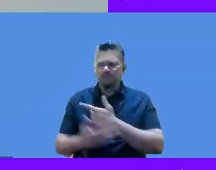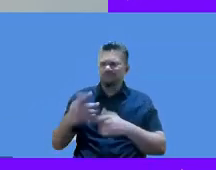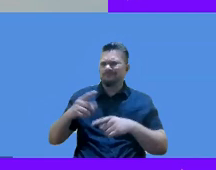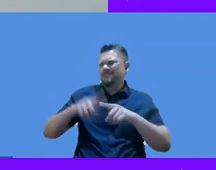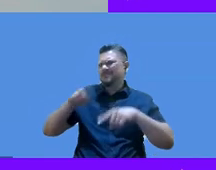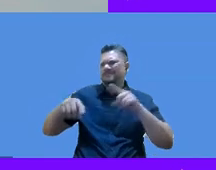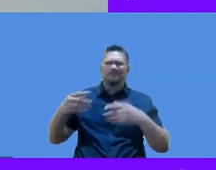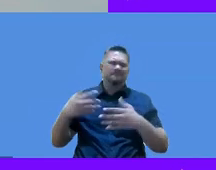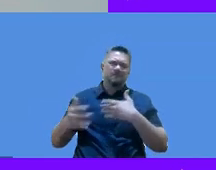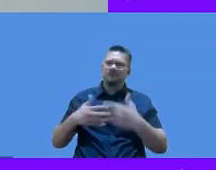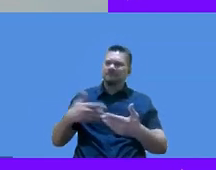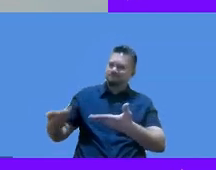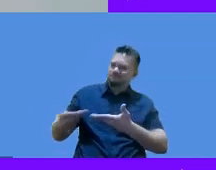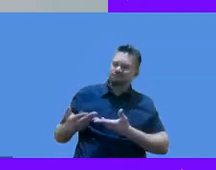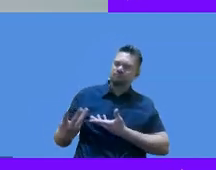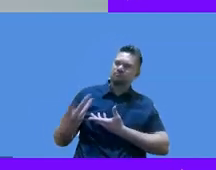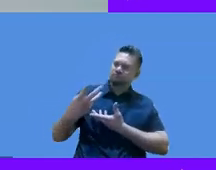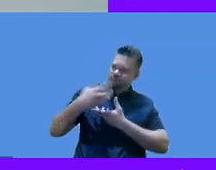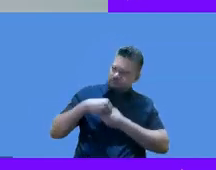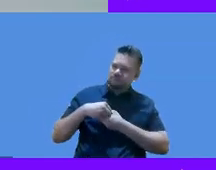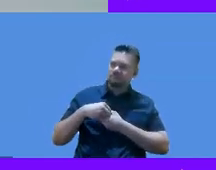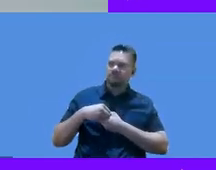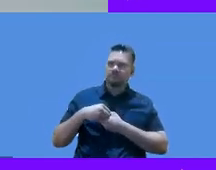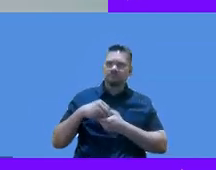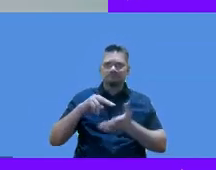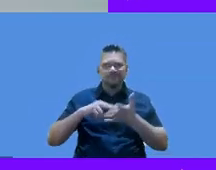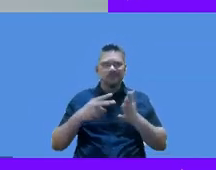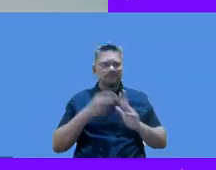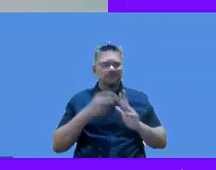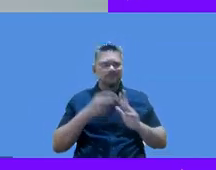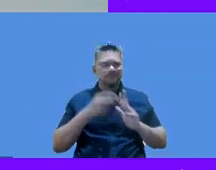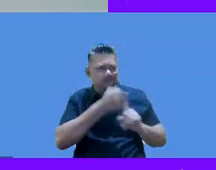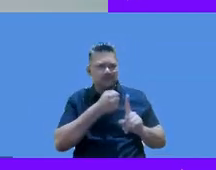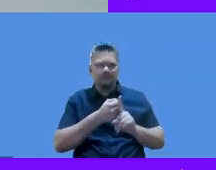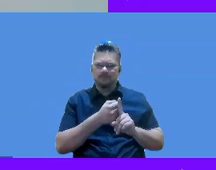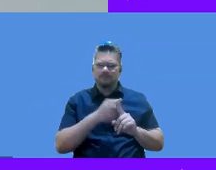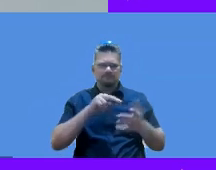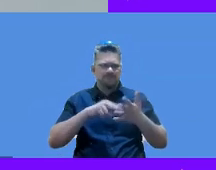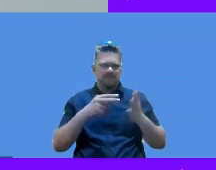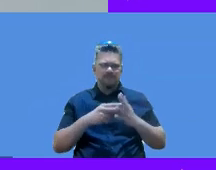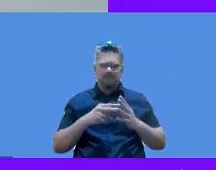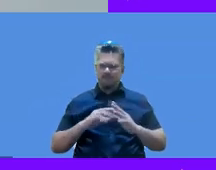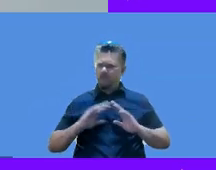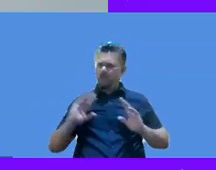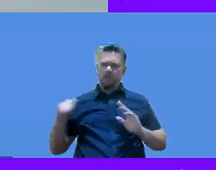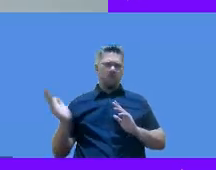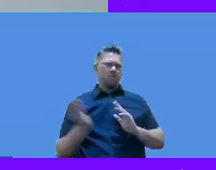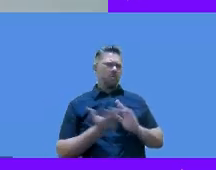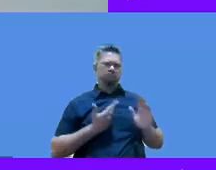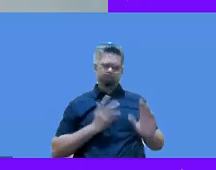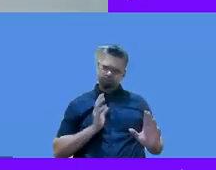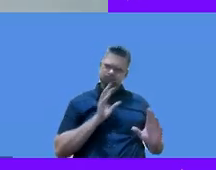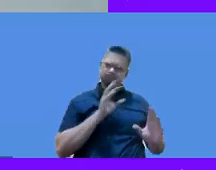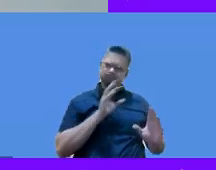activism efforts are inclusive and accessible to all young people. In addition, like we have mentioned in the discussions before, it is critical